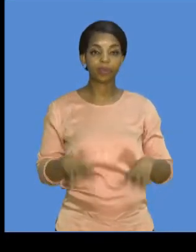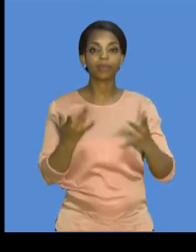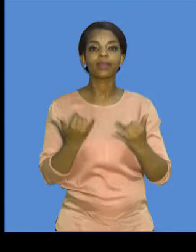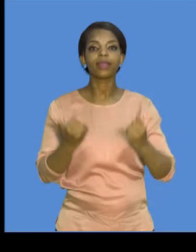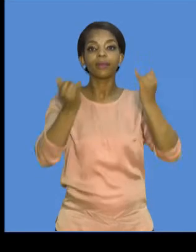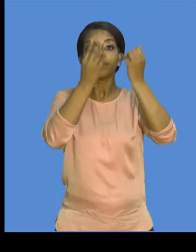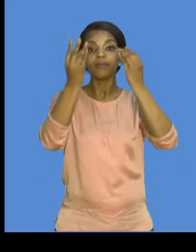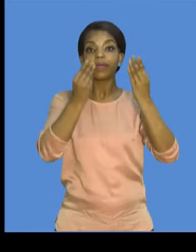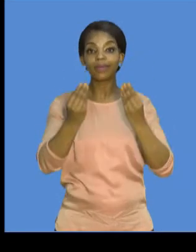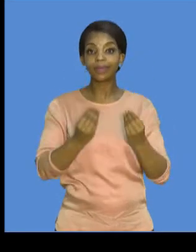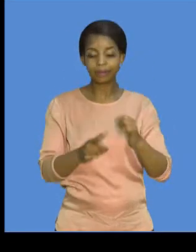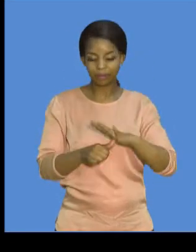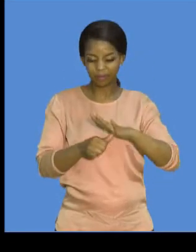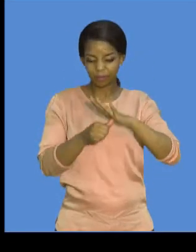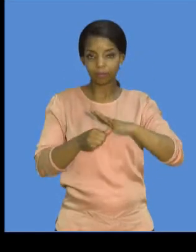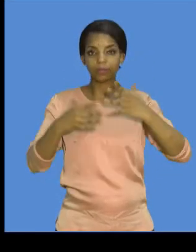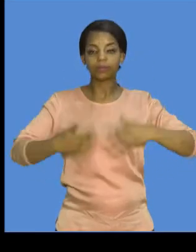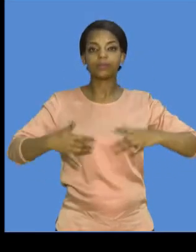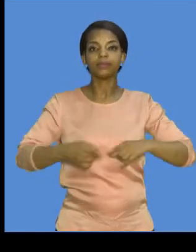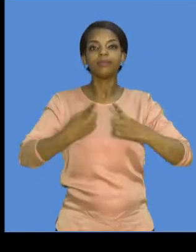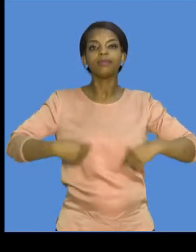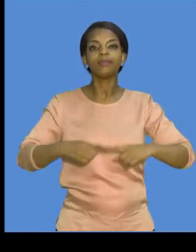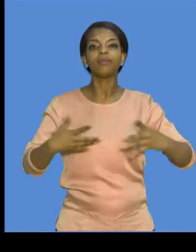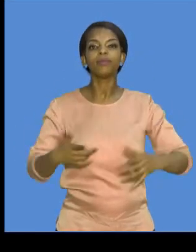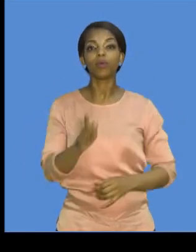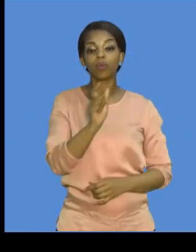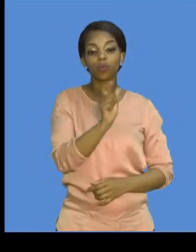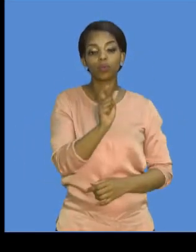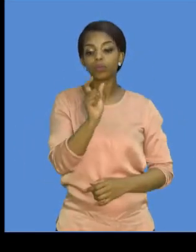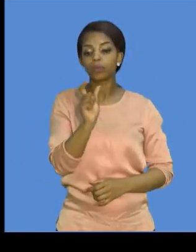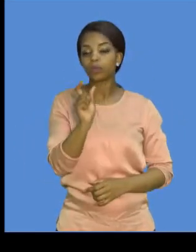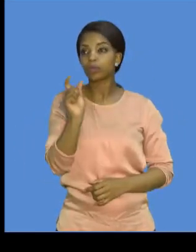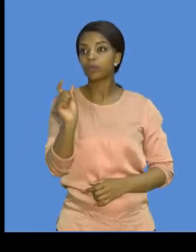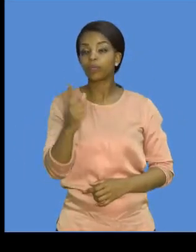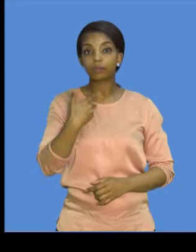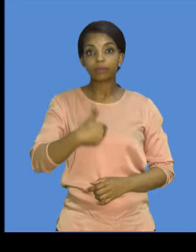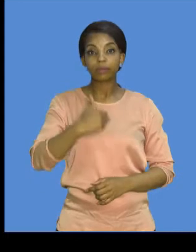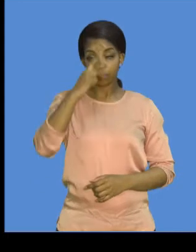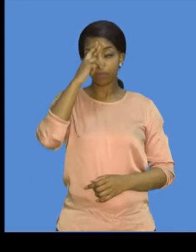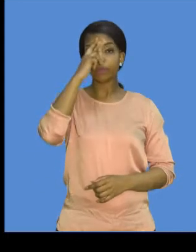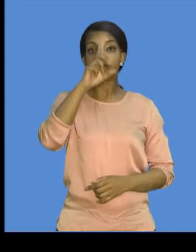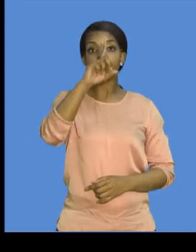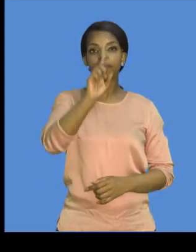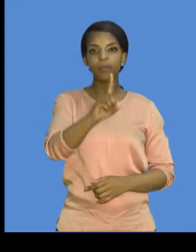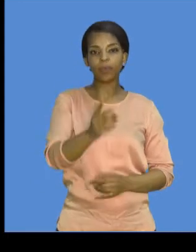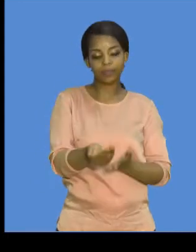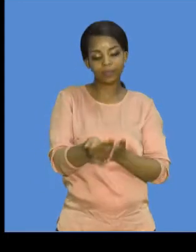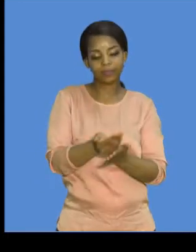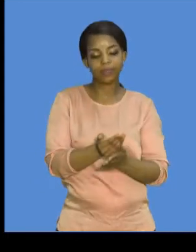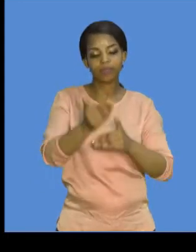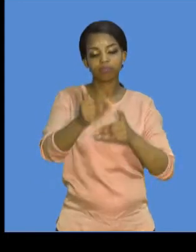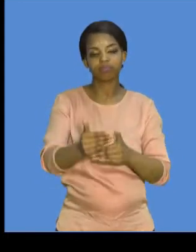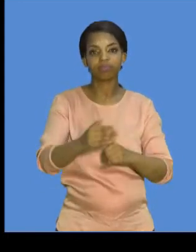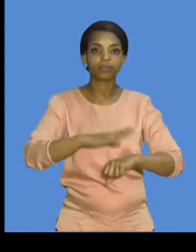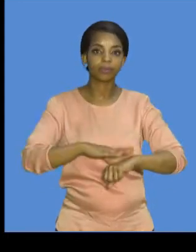finance, our key concepts there, or keywords, were savings. So remember, this was for a short period of time.